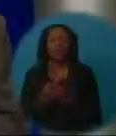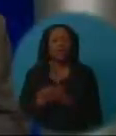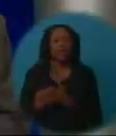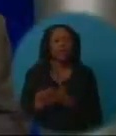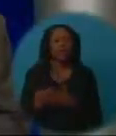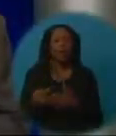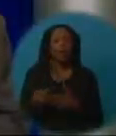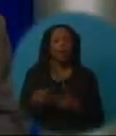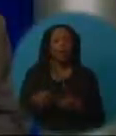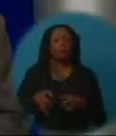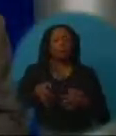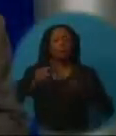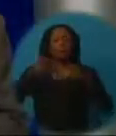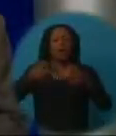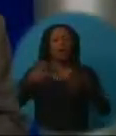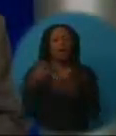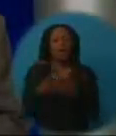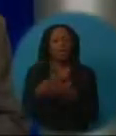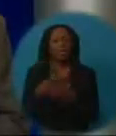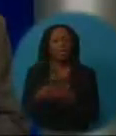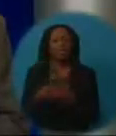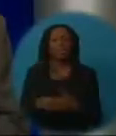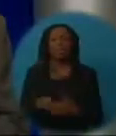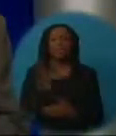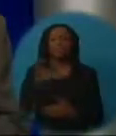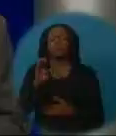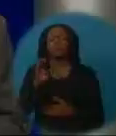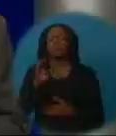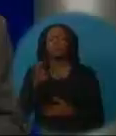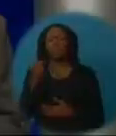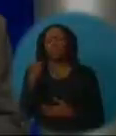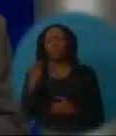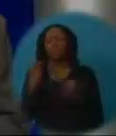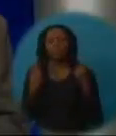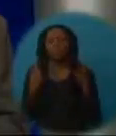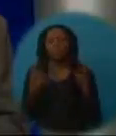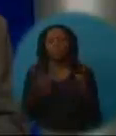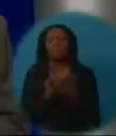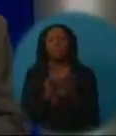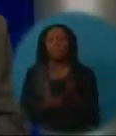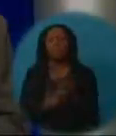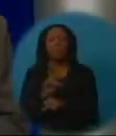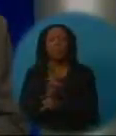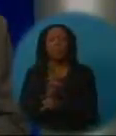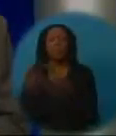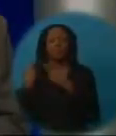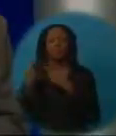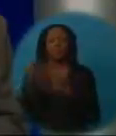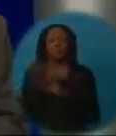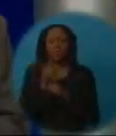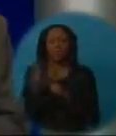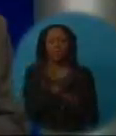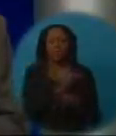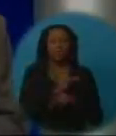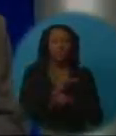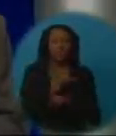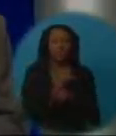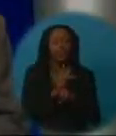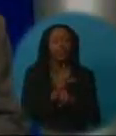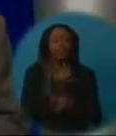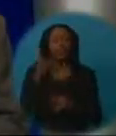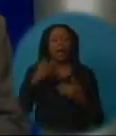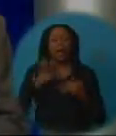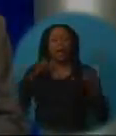competition joining the out-of-season ranks. CBC Sports understands that under the auspices of the Ministry of Social Care, a David